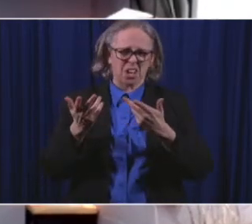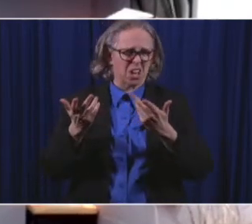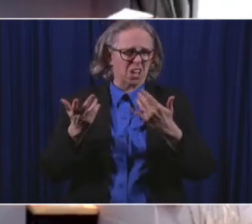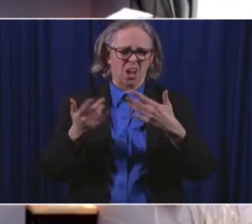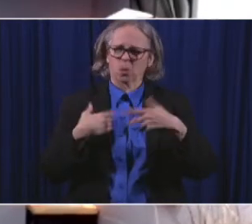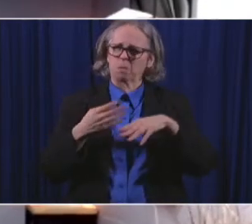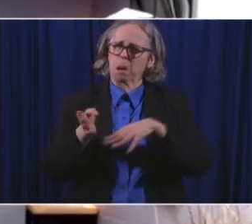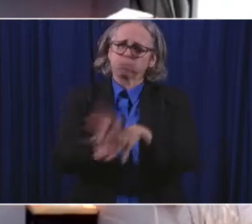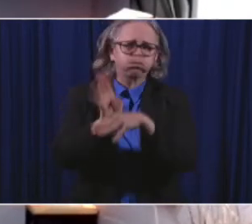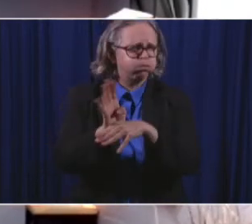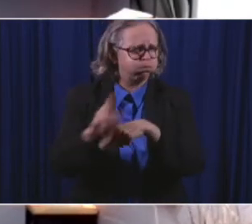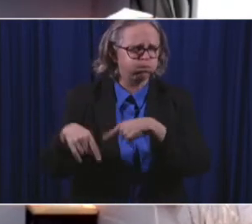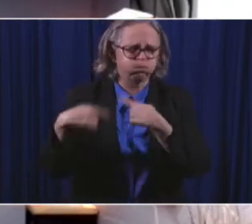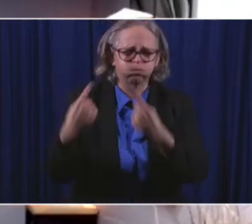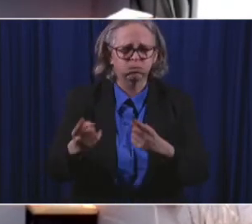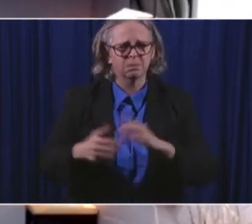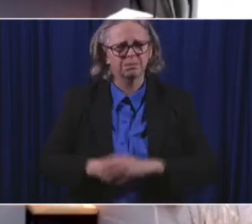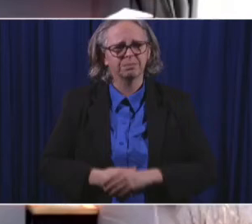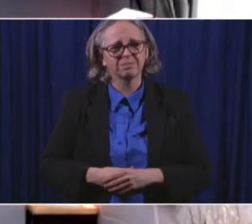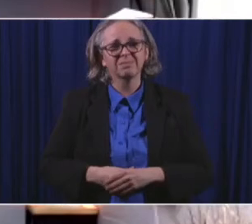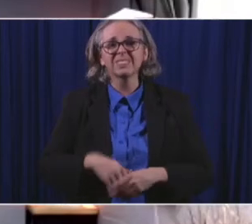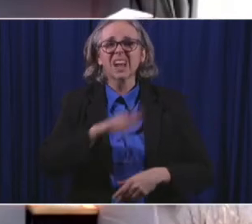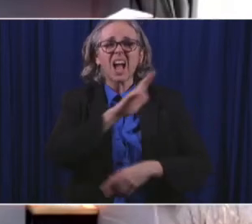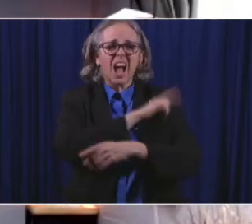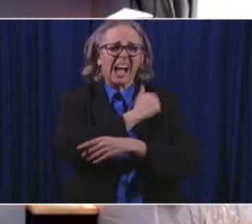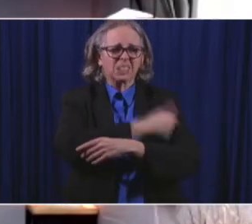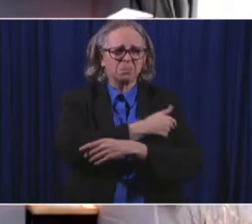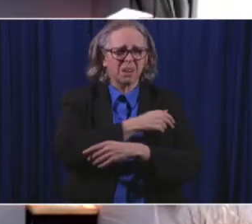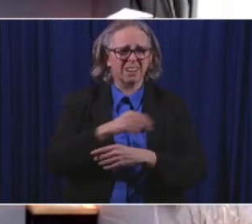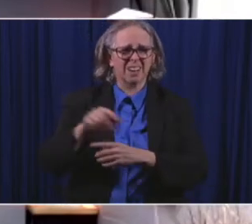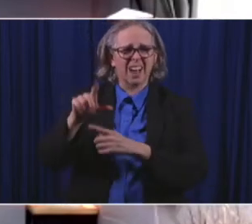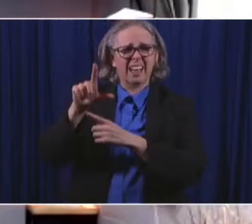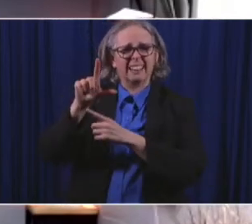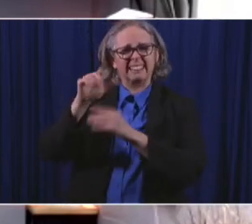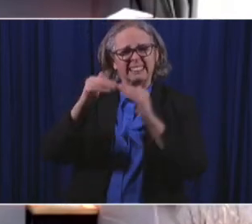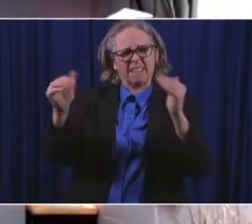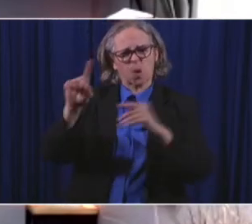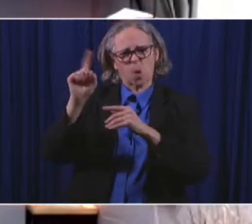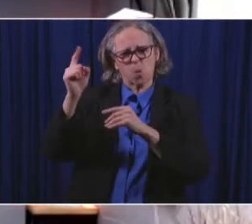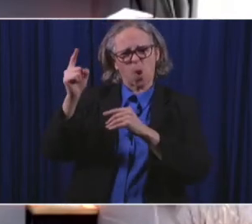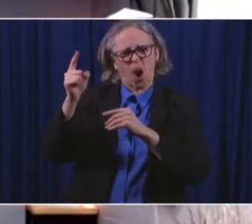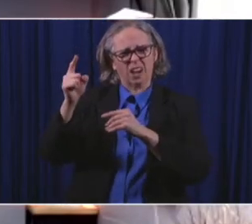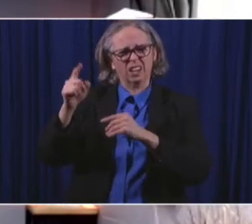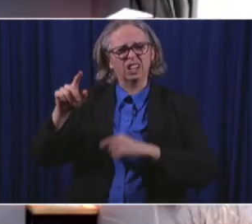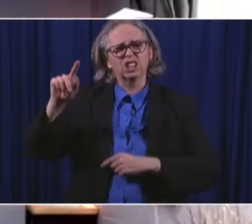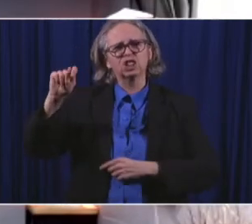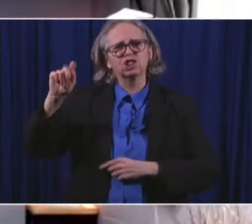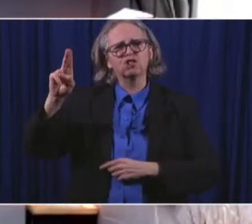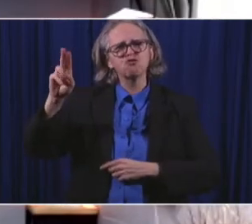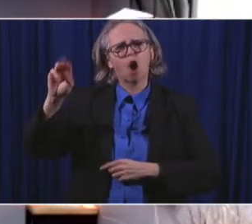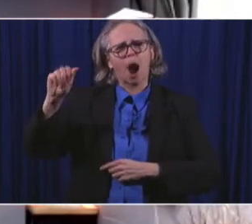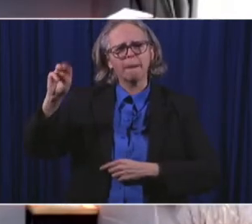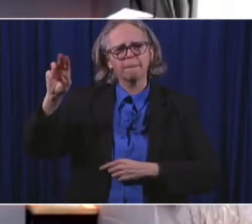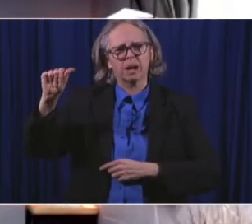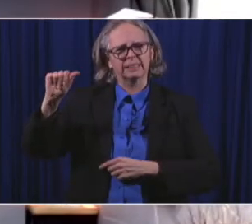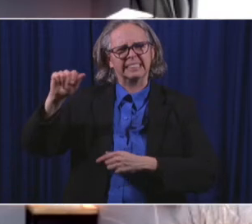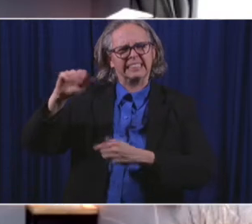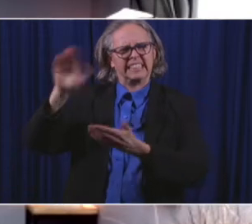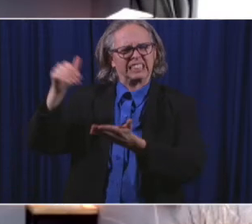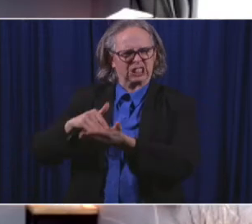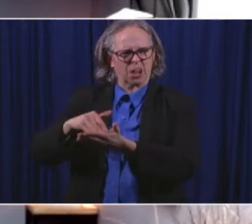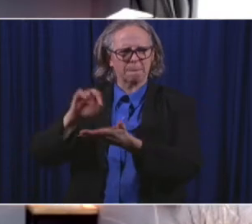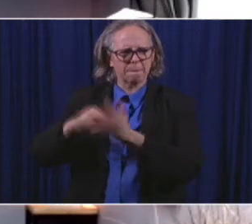trauma center as well as a stroke center. We're busy at baseline, and lately we've had an influx of COVID